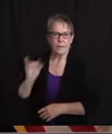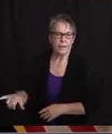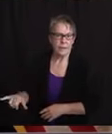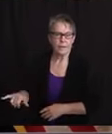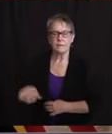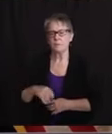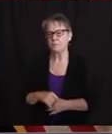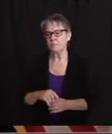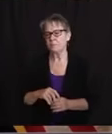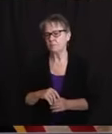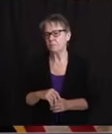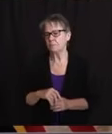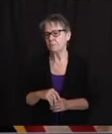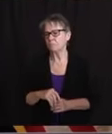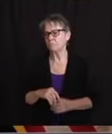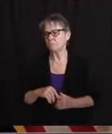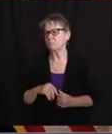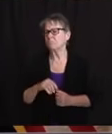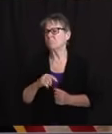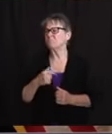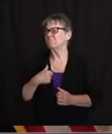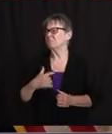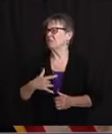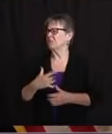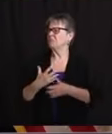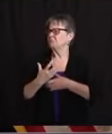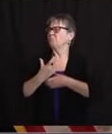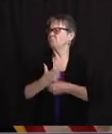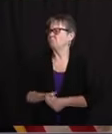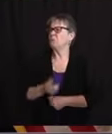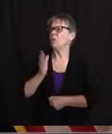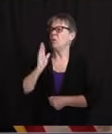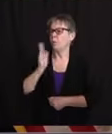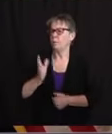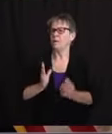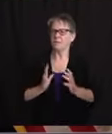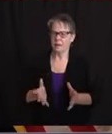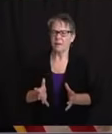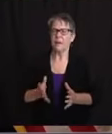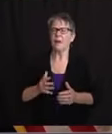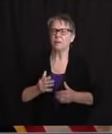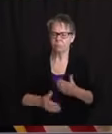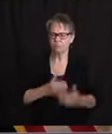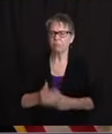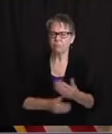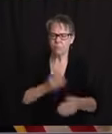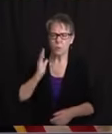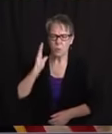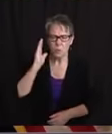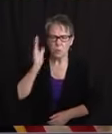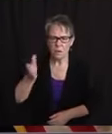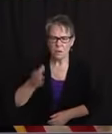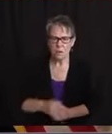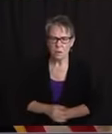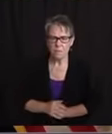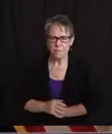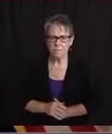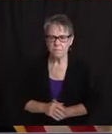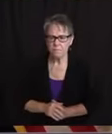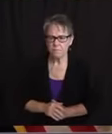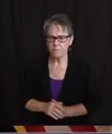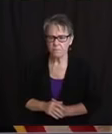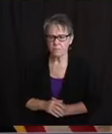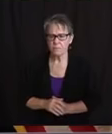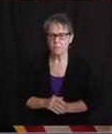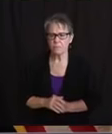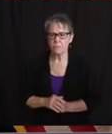time tolls were raised on any of these Parkway or Turnpike or the Atlantic City Expressway, but it's been a